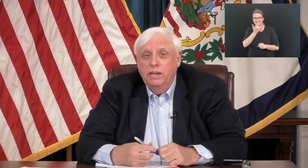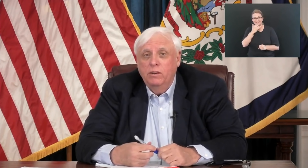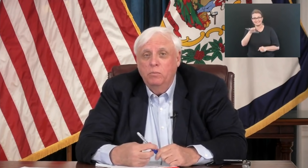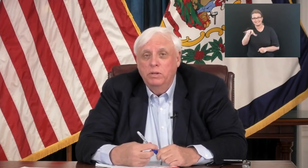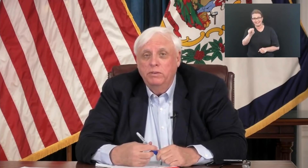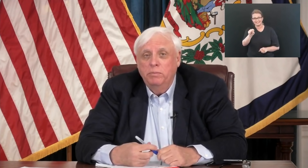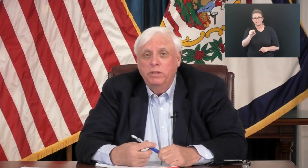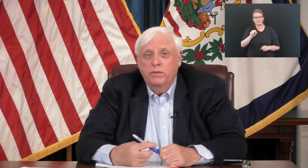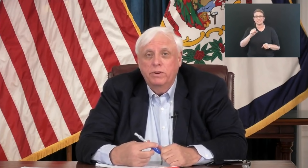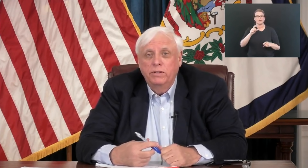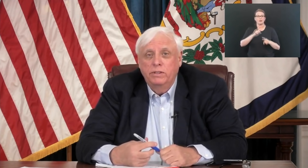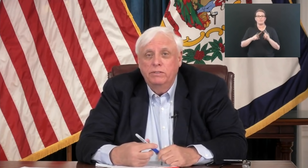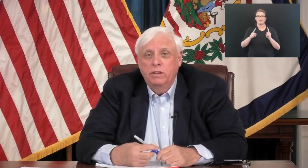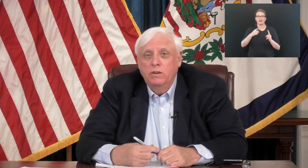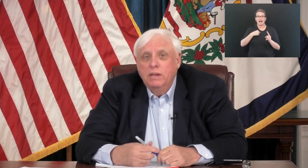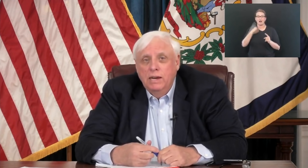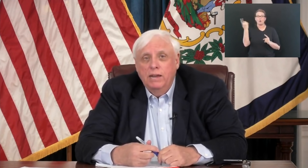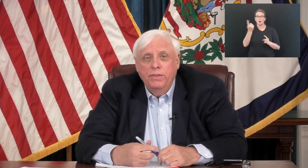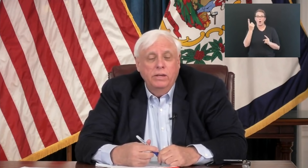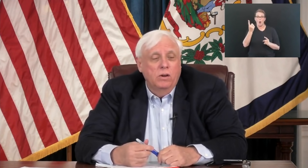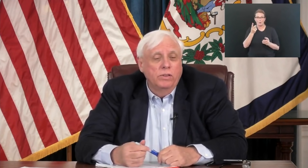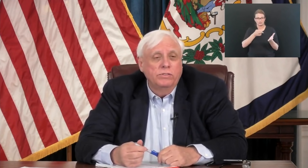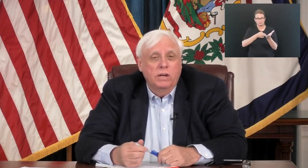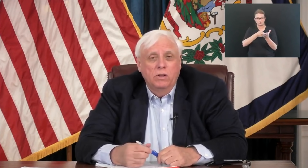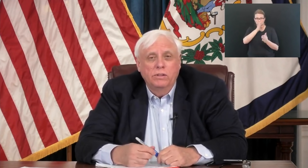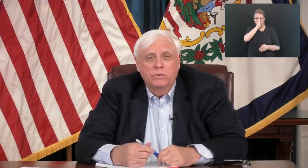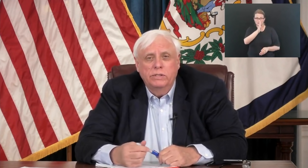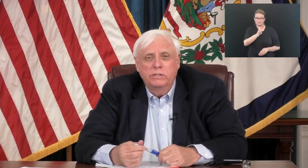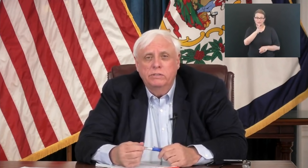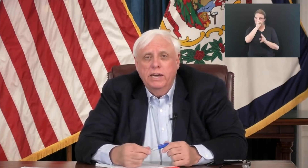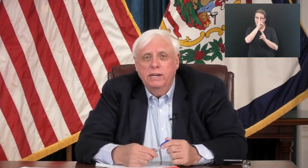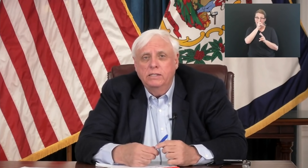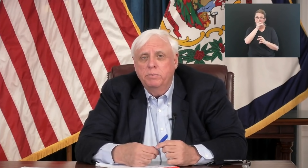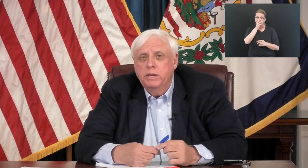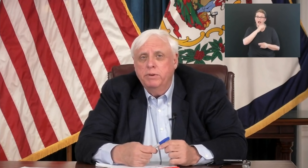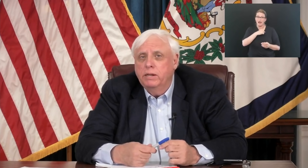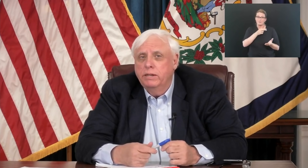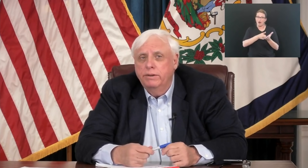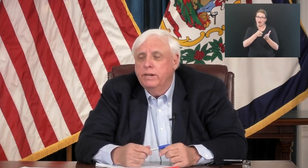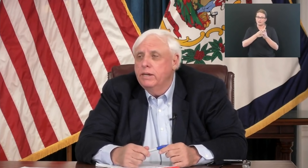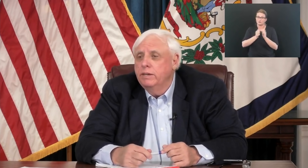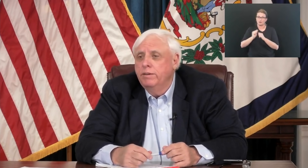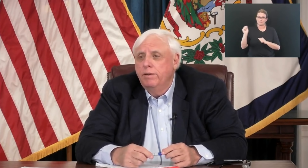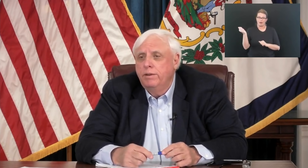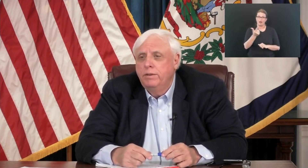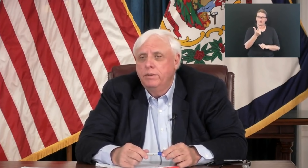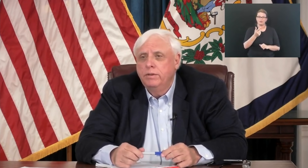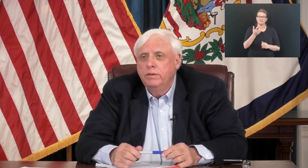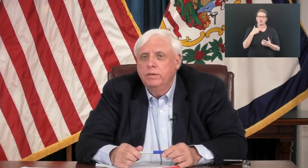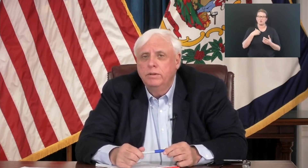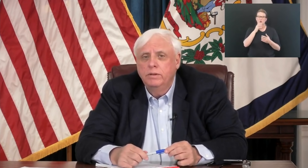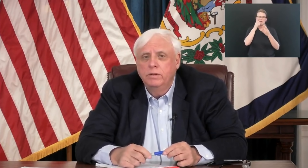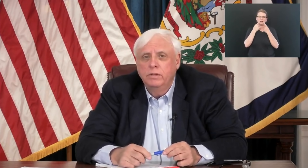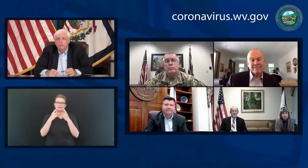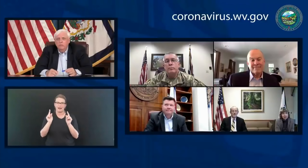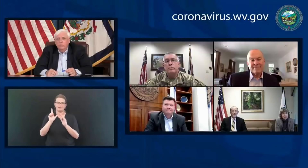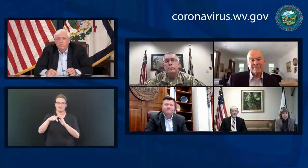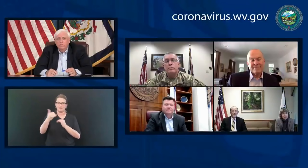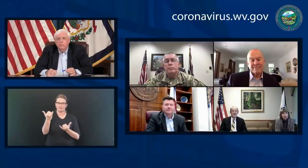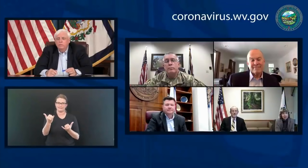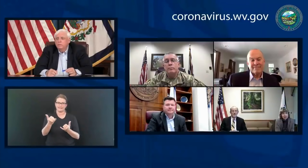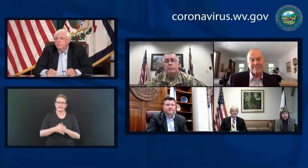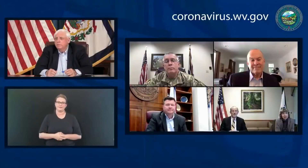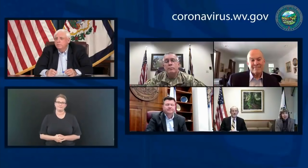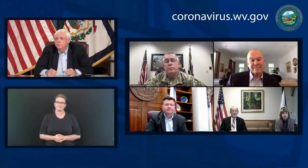anything that I don't believe to be the truth. And so I think all those rest of those guidelines will be coming out later today. All right,